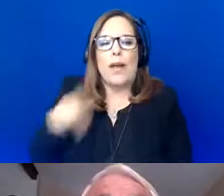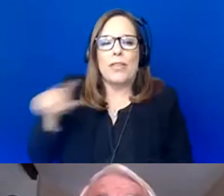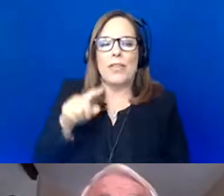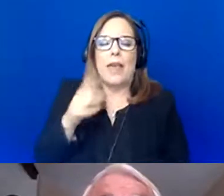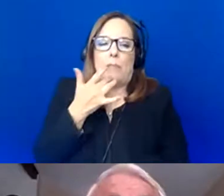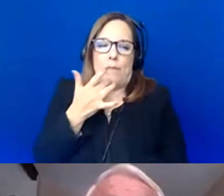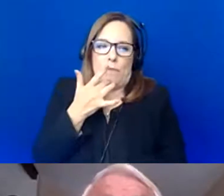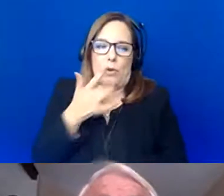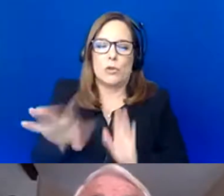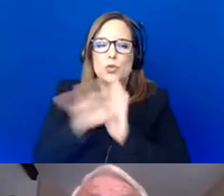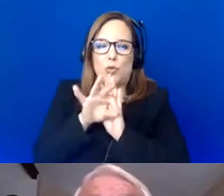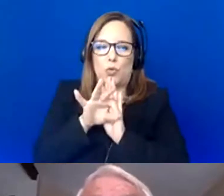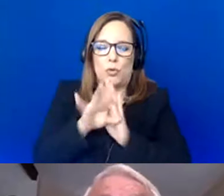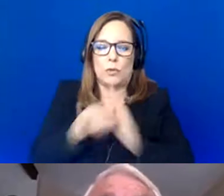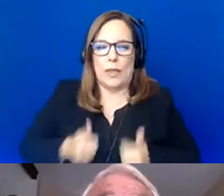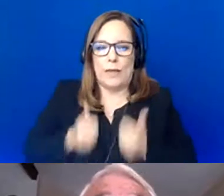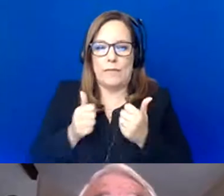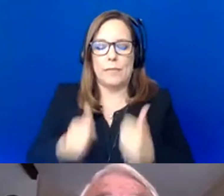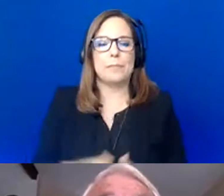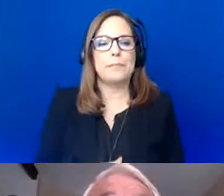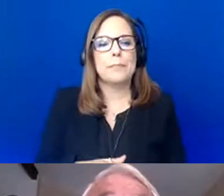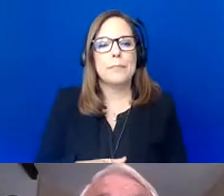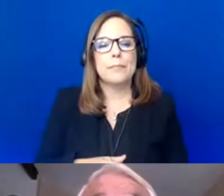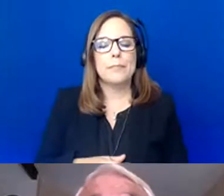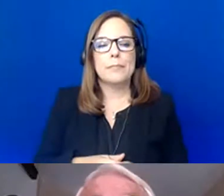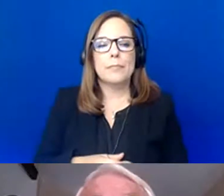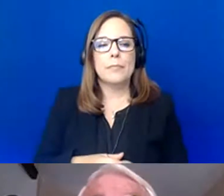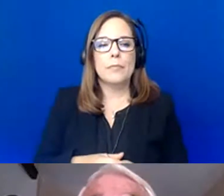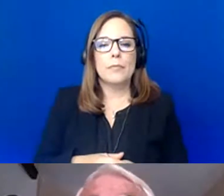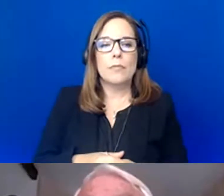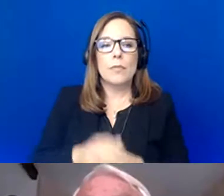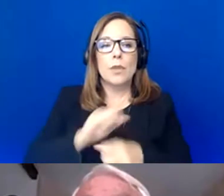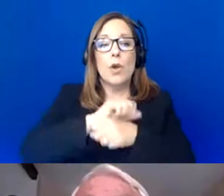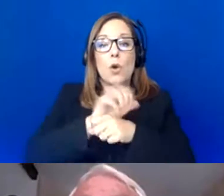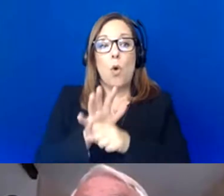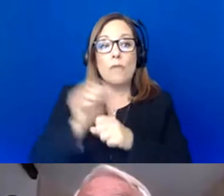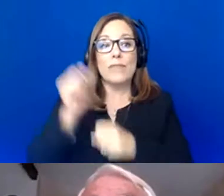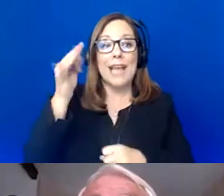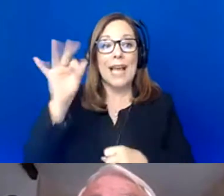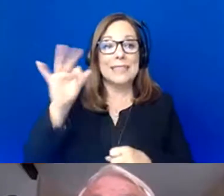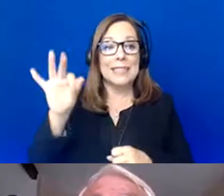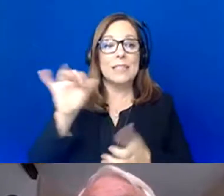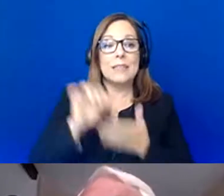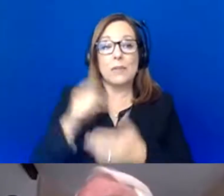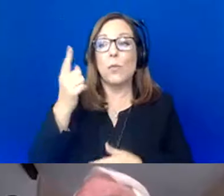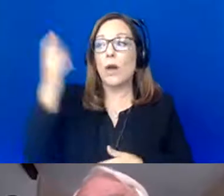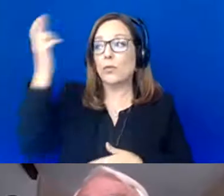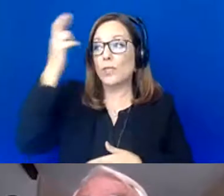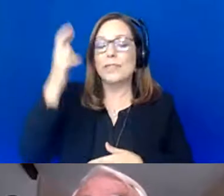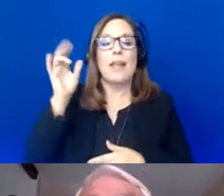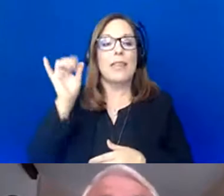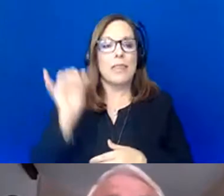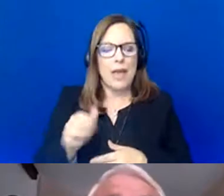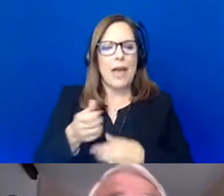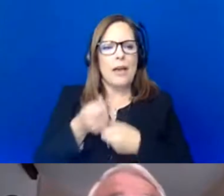First of all, of these factors is the recent COVID-19 pandemic, which created an urgency